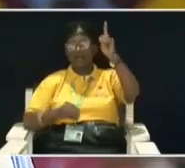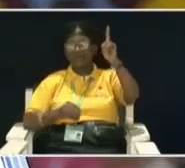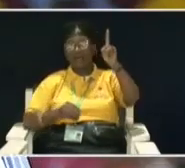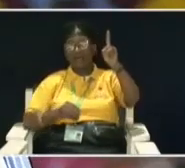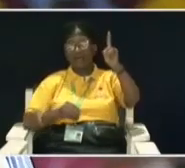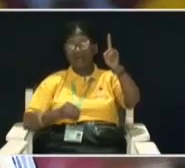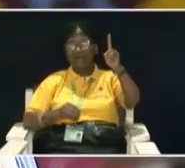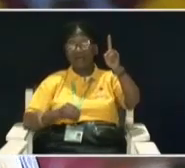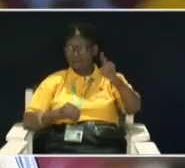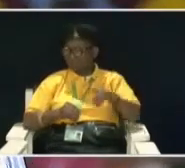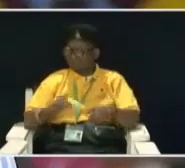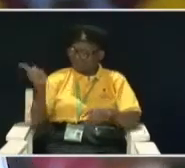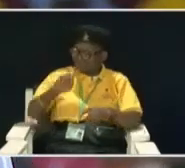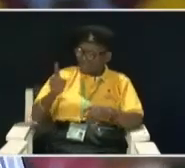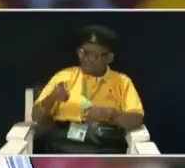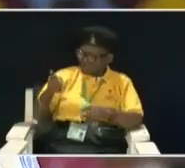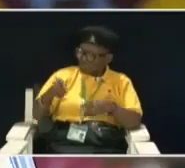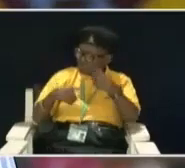Where are you going?